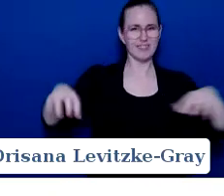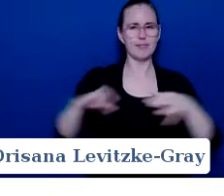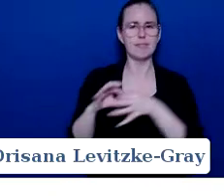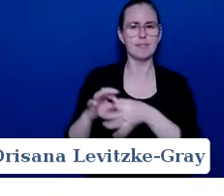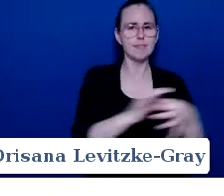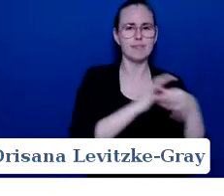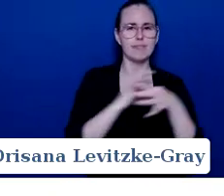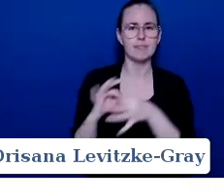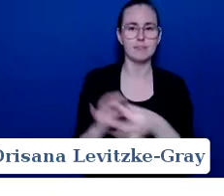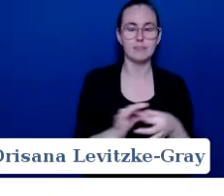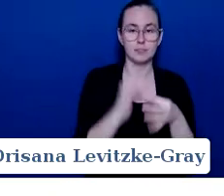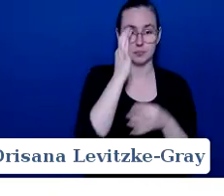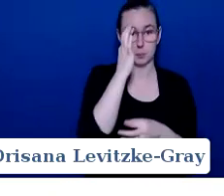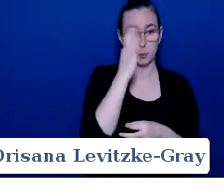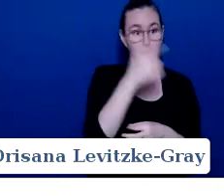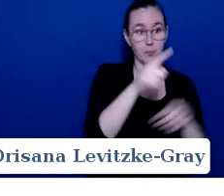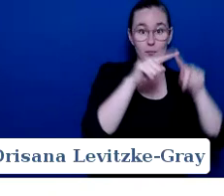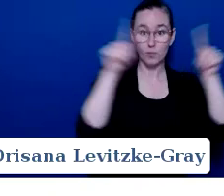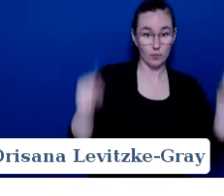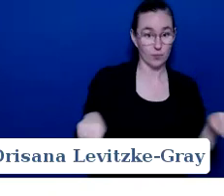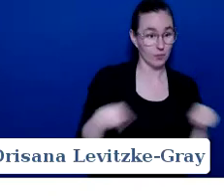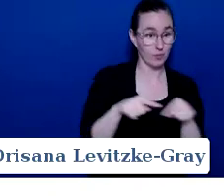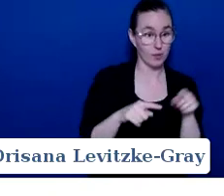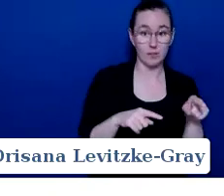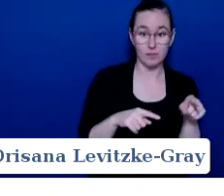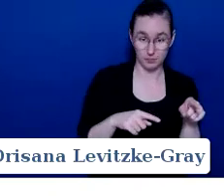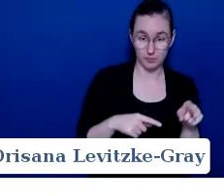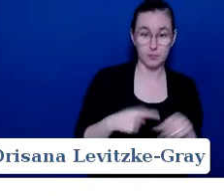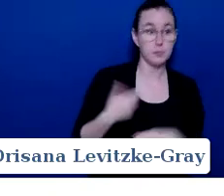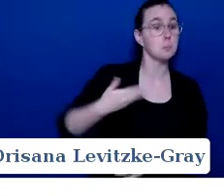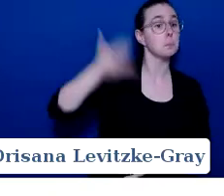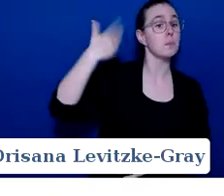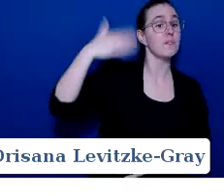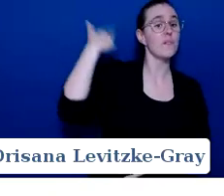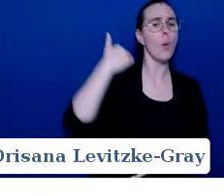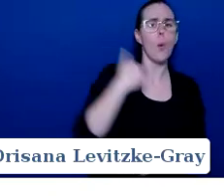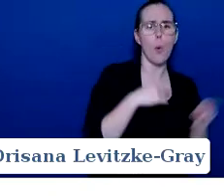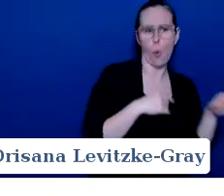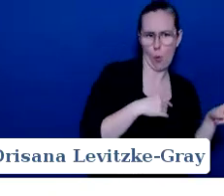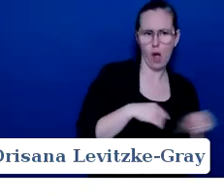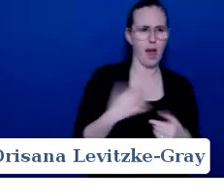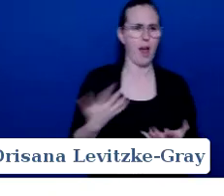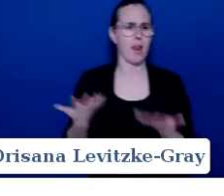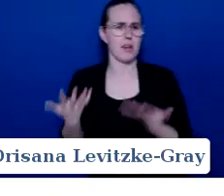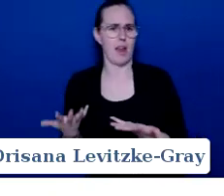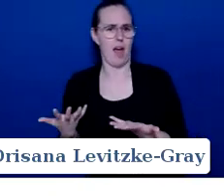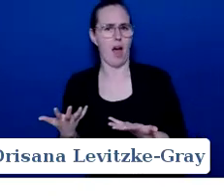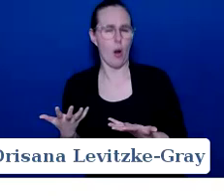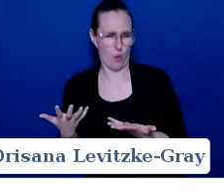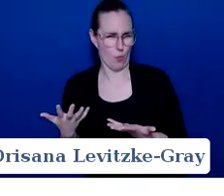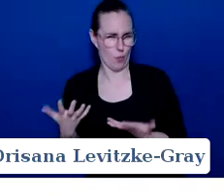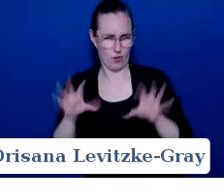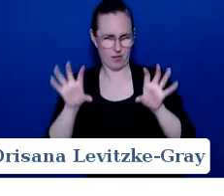model that we have and the current functional assessment. What we have within this new system? First of all, we